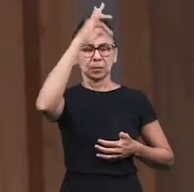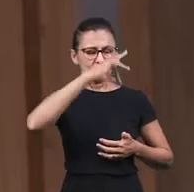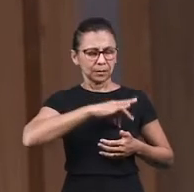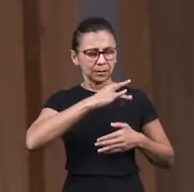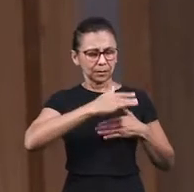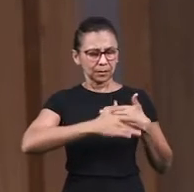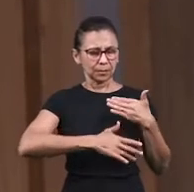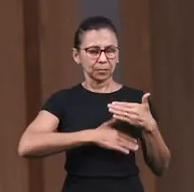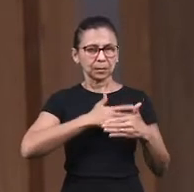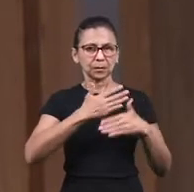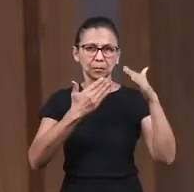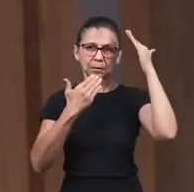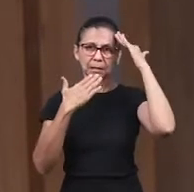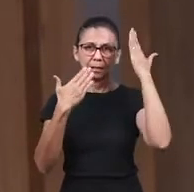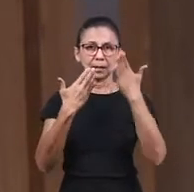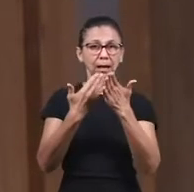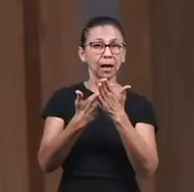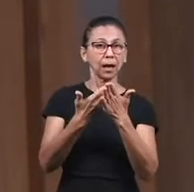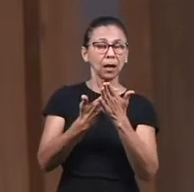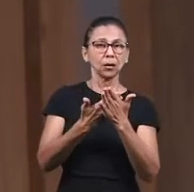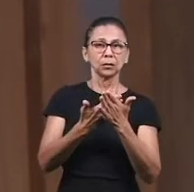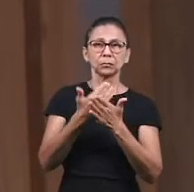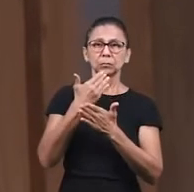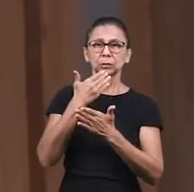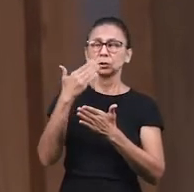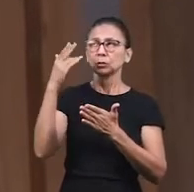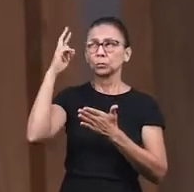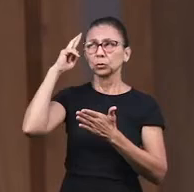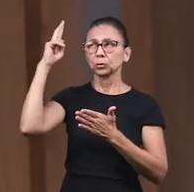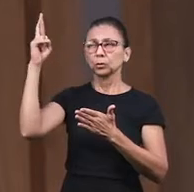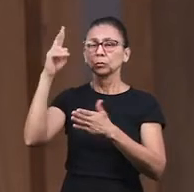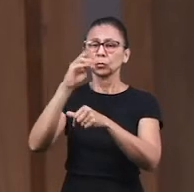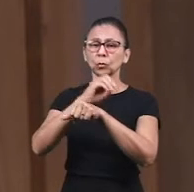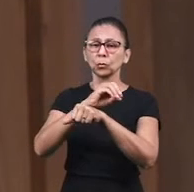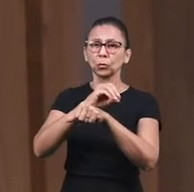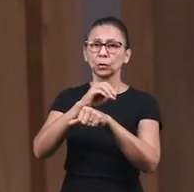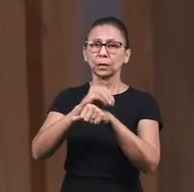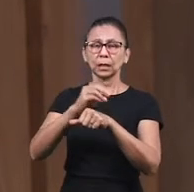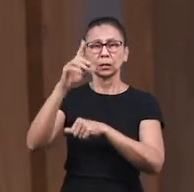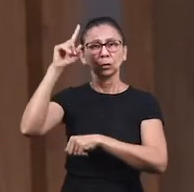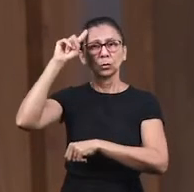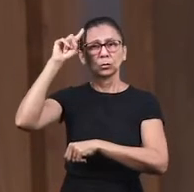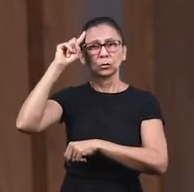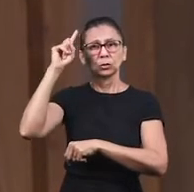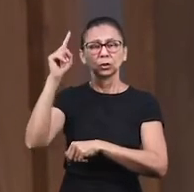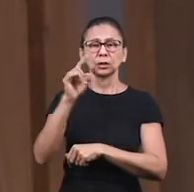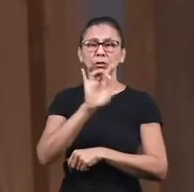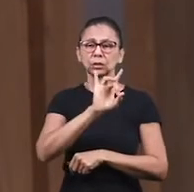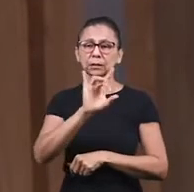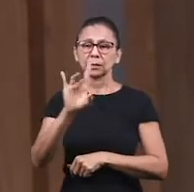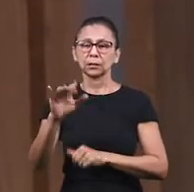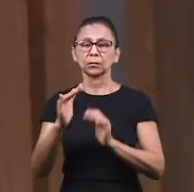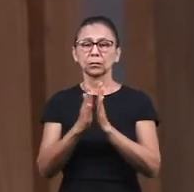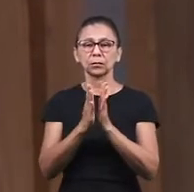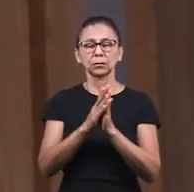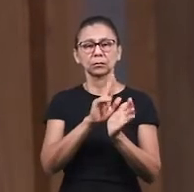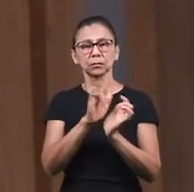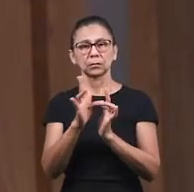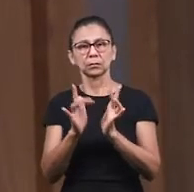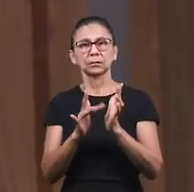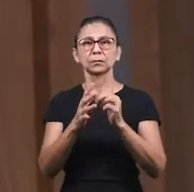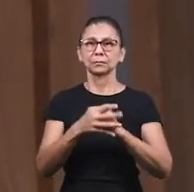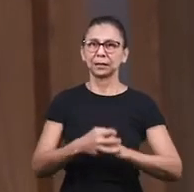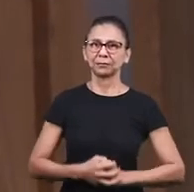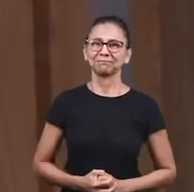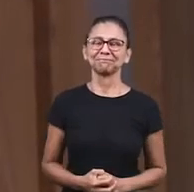Holy Spirit. Thank you for this lesson that you may be with us throughout all of the days. We pray in